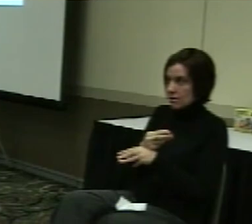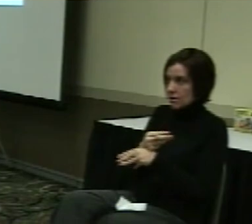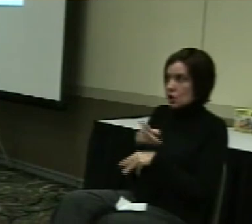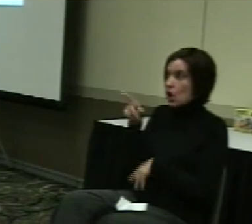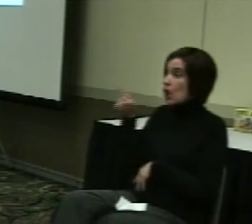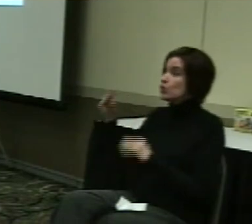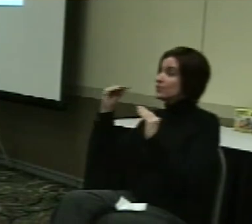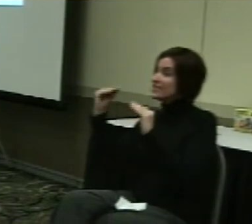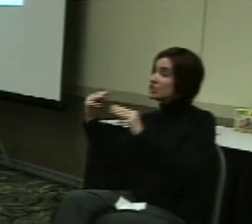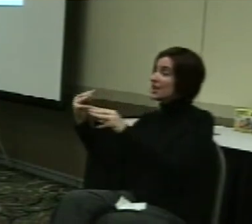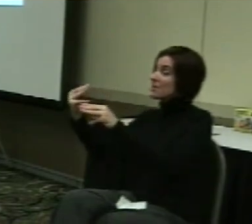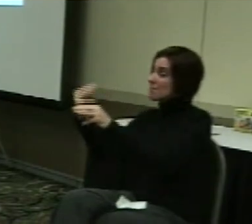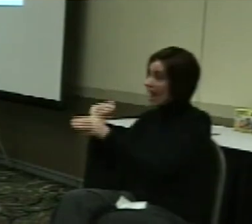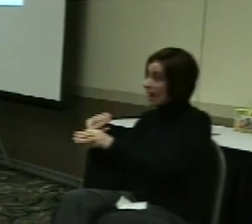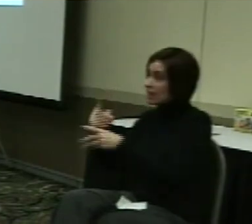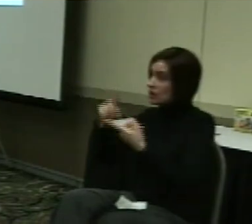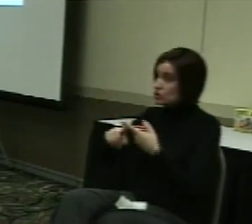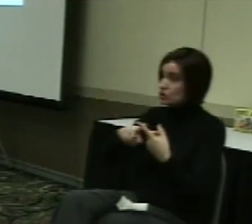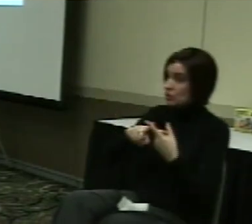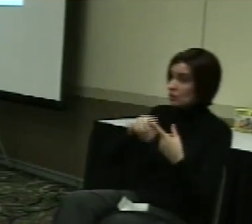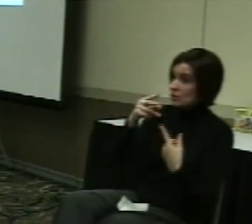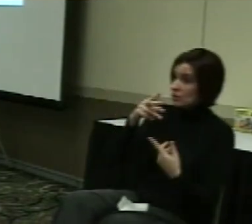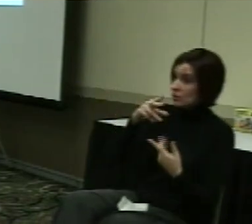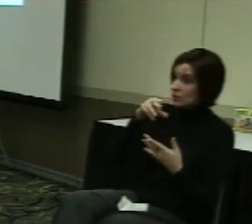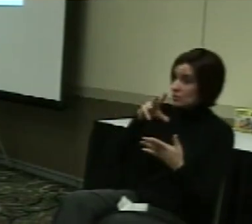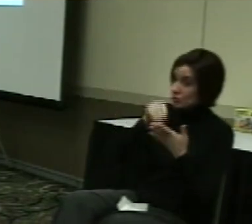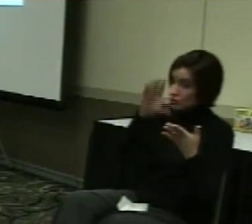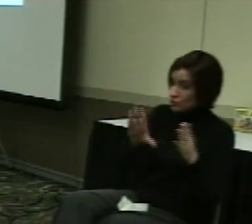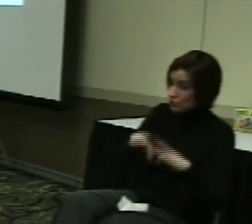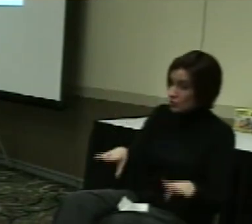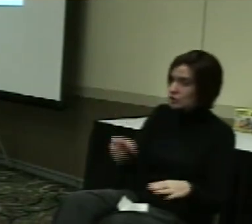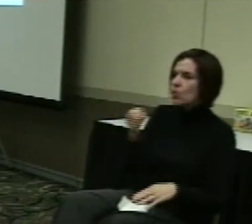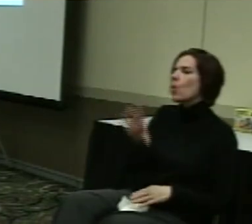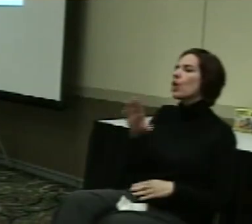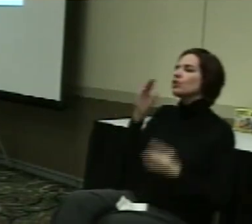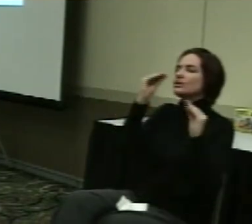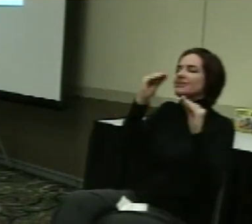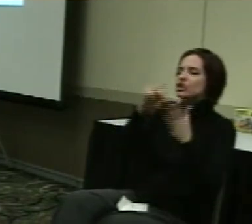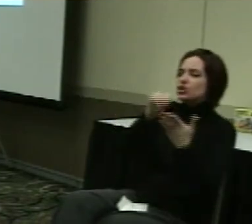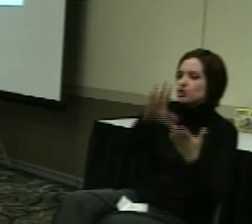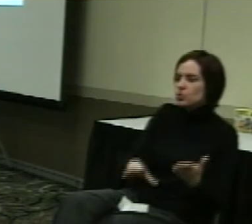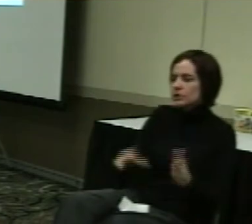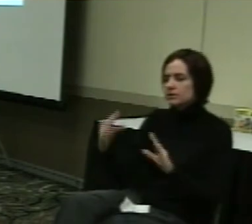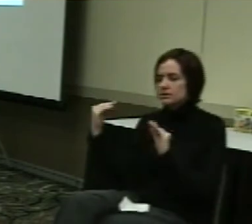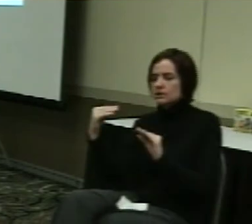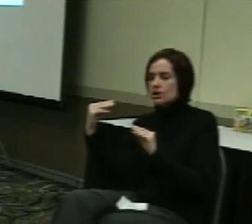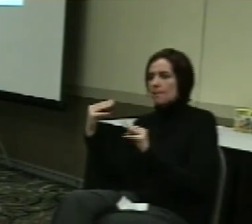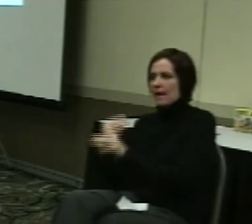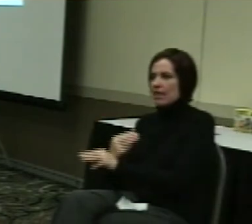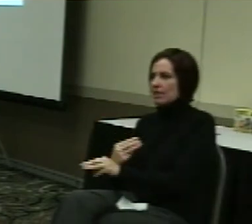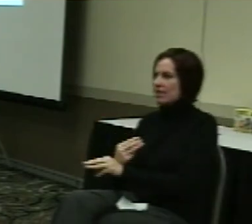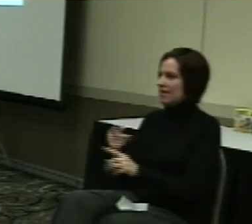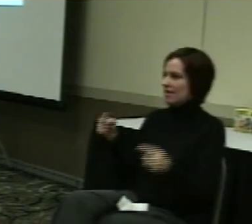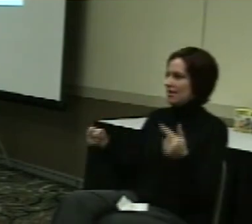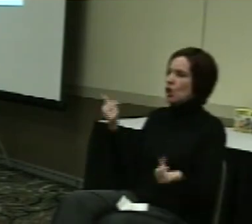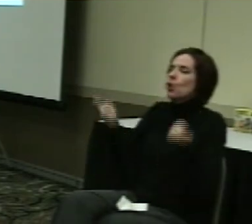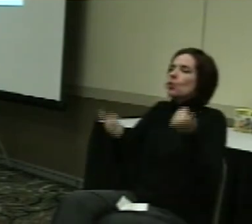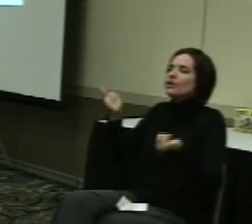high school students? Are you teaching students math? It really, the person is coming from a different place depending on what